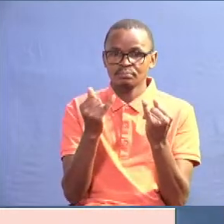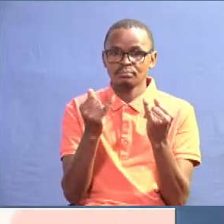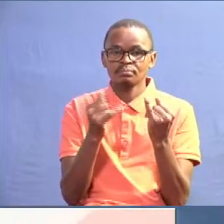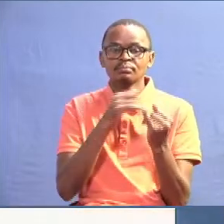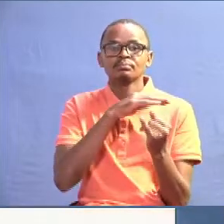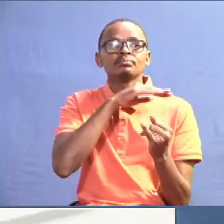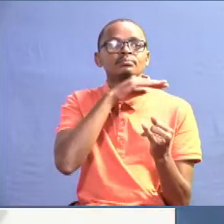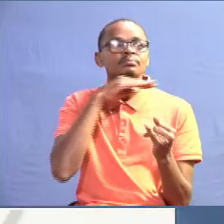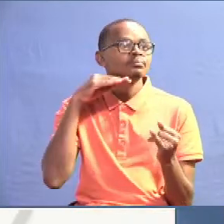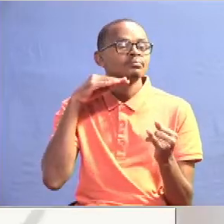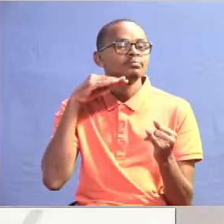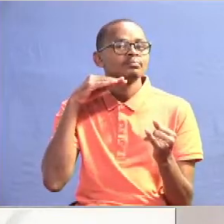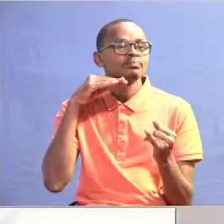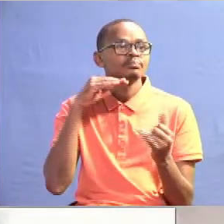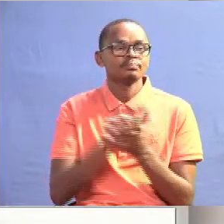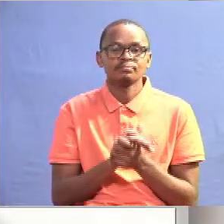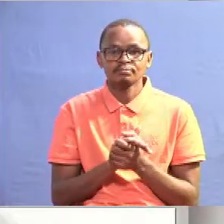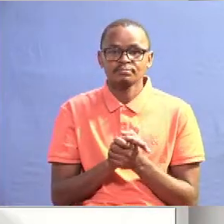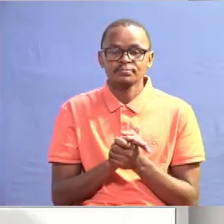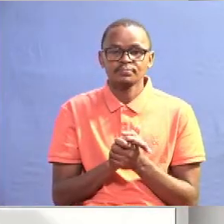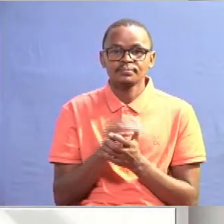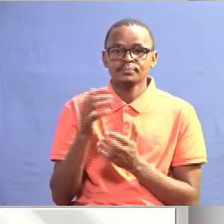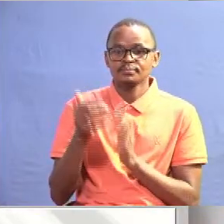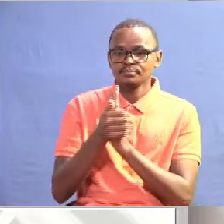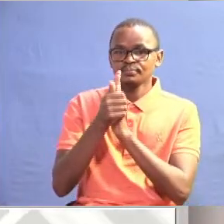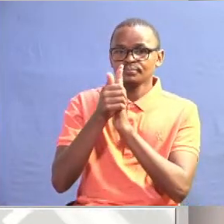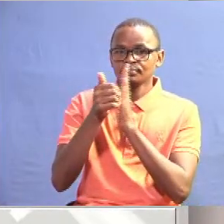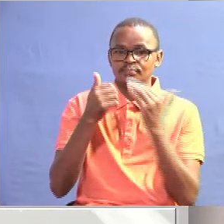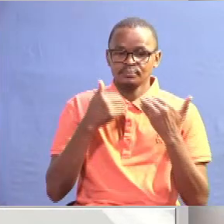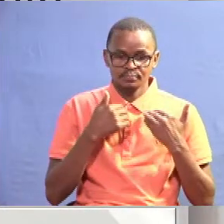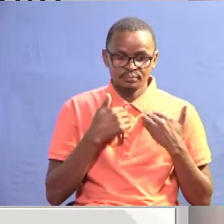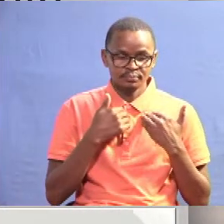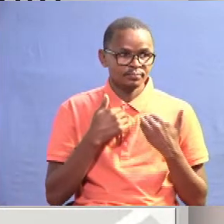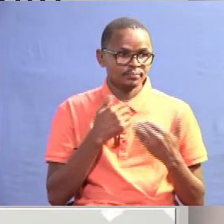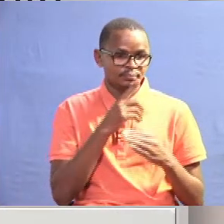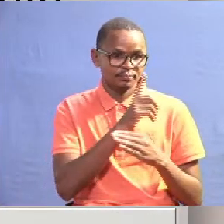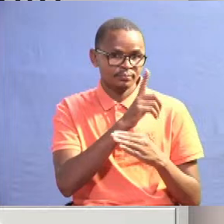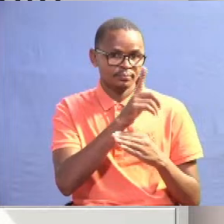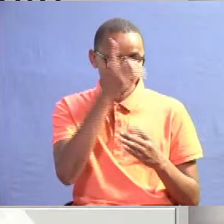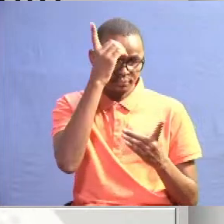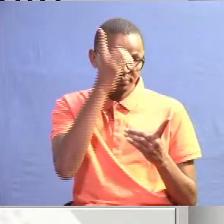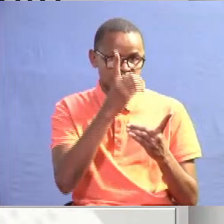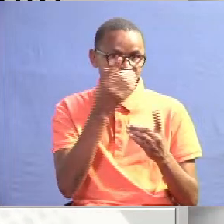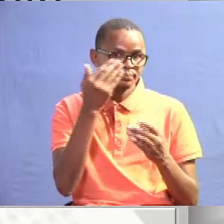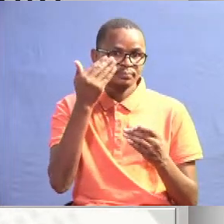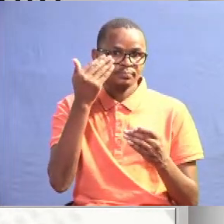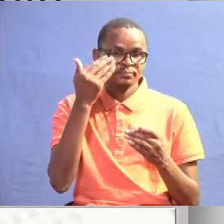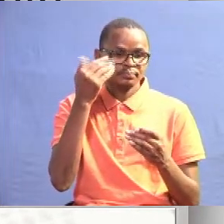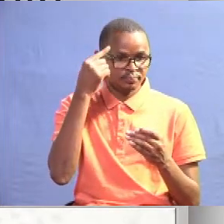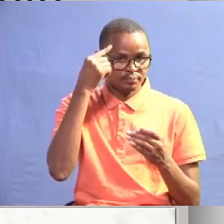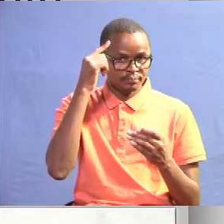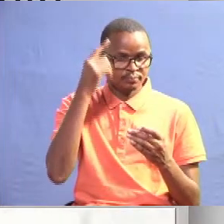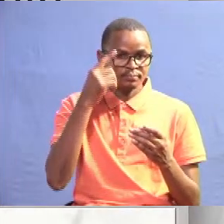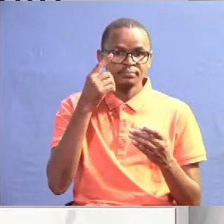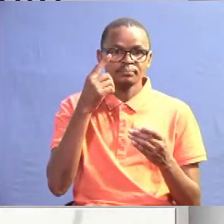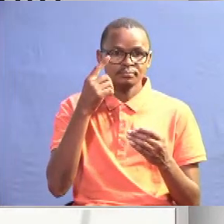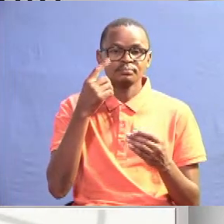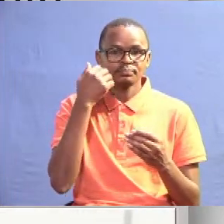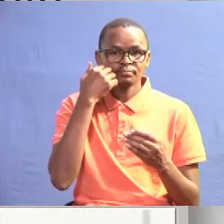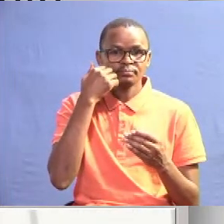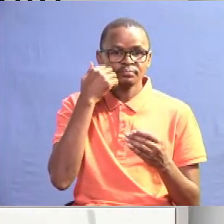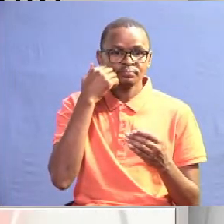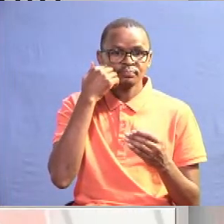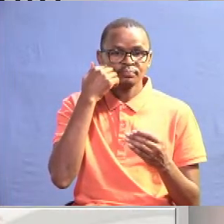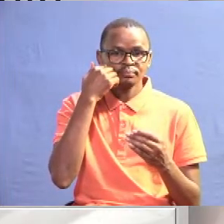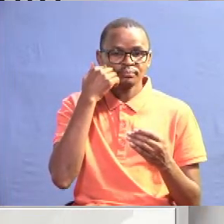life in the United States. Health experts worldwide have raised alarms over the decision. Former Center for Disease Control Director Tom